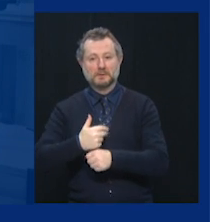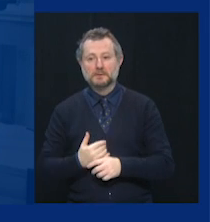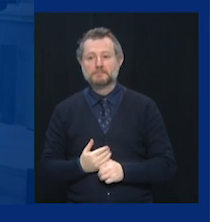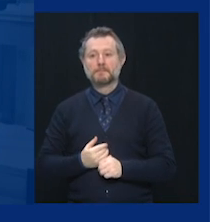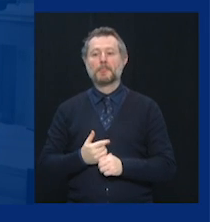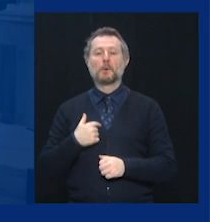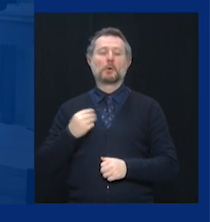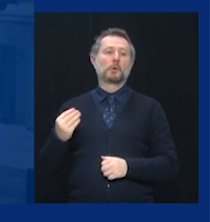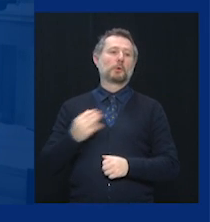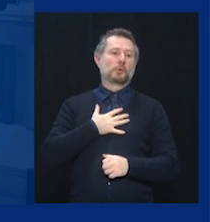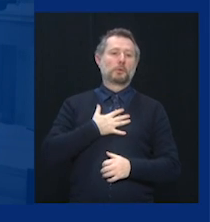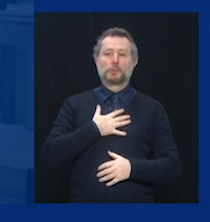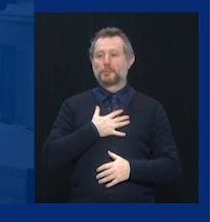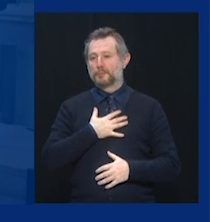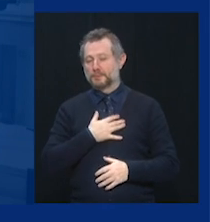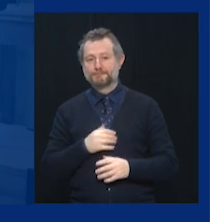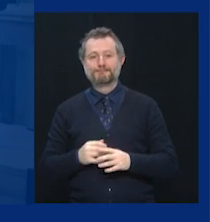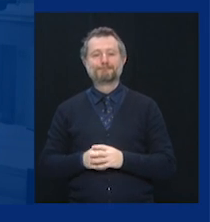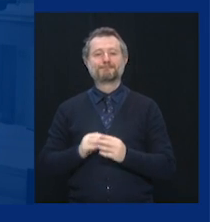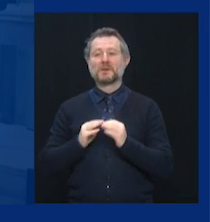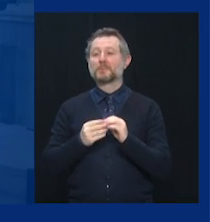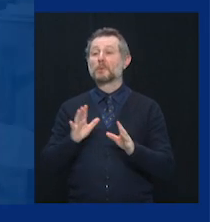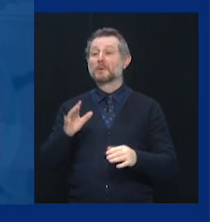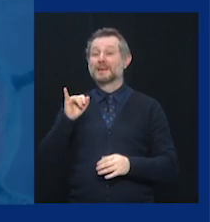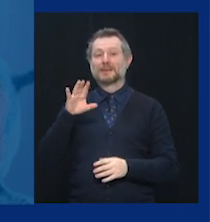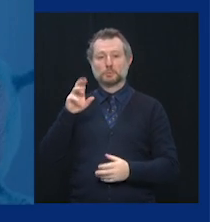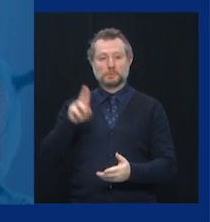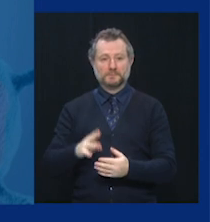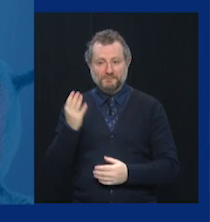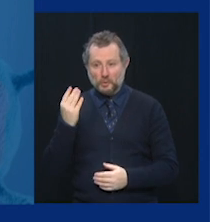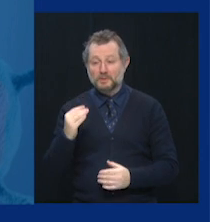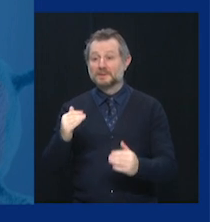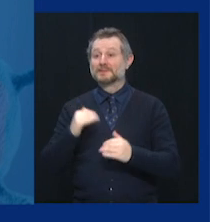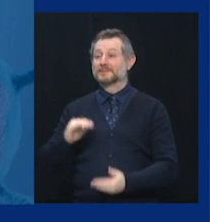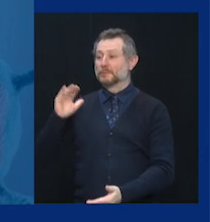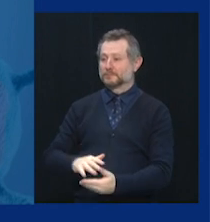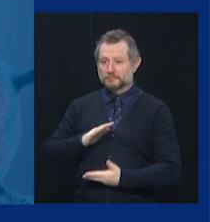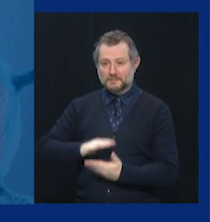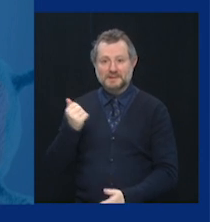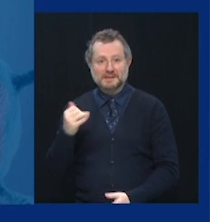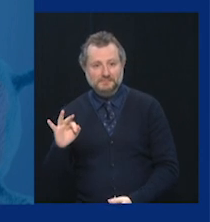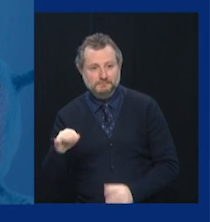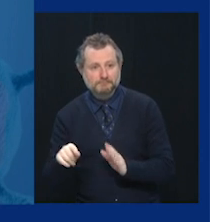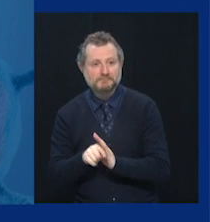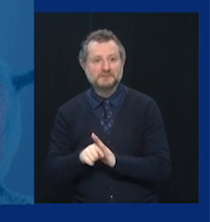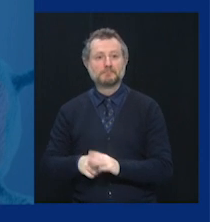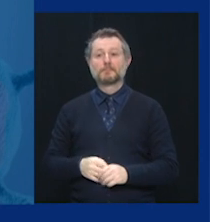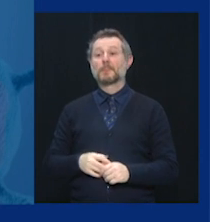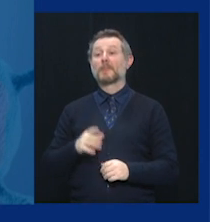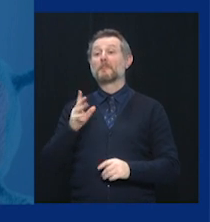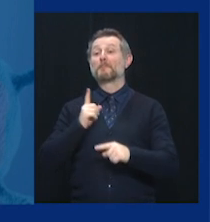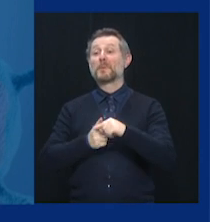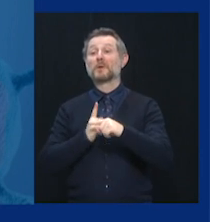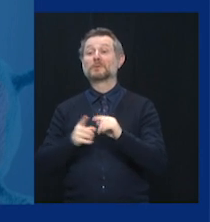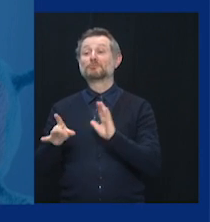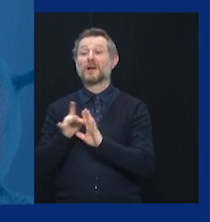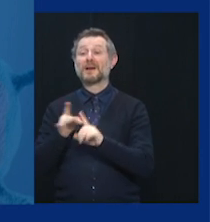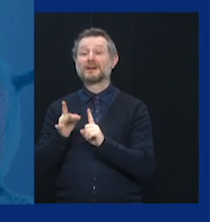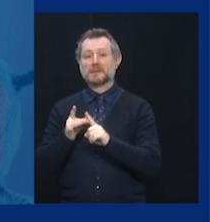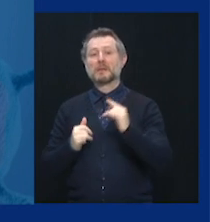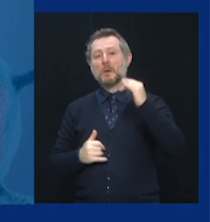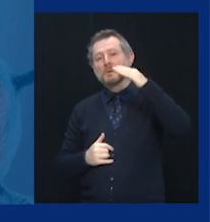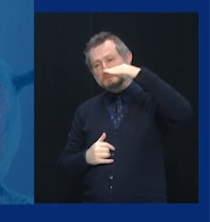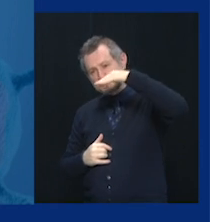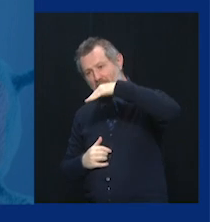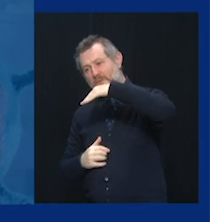news. ICU's down 14, intubations down 19. Positivity rate is down,